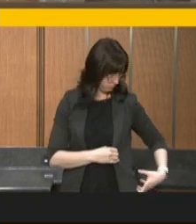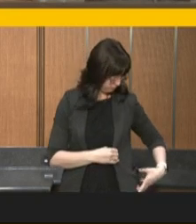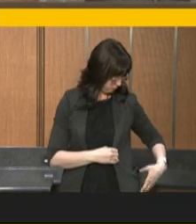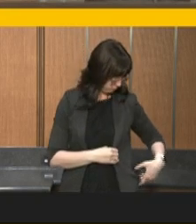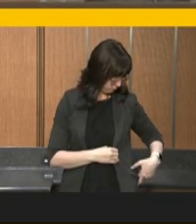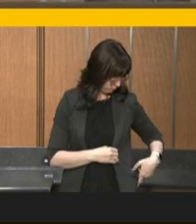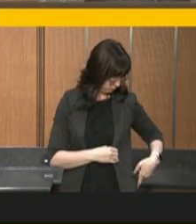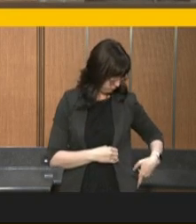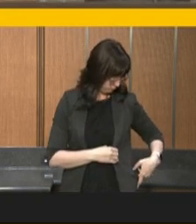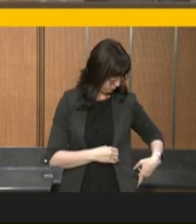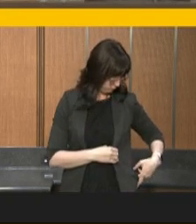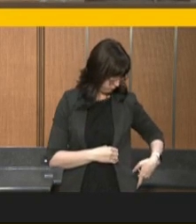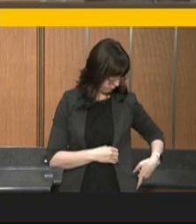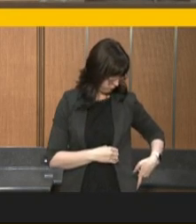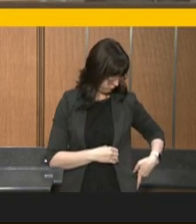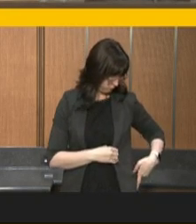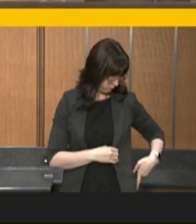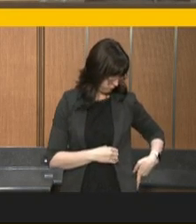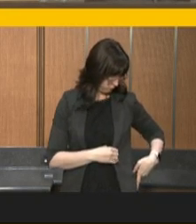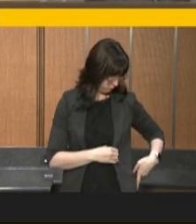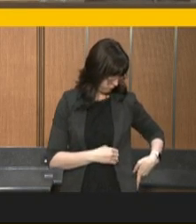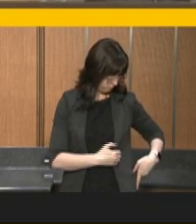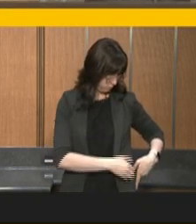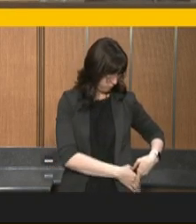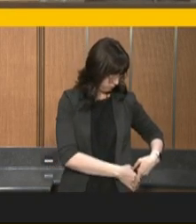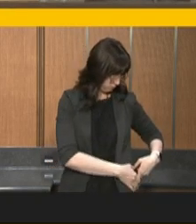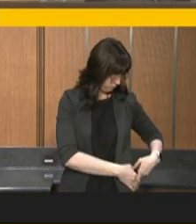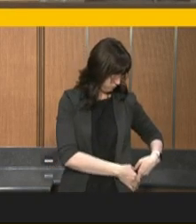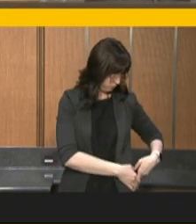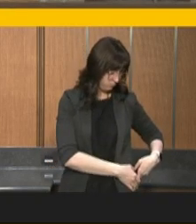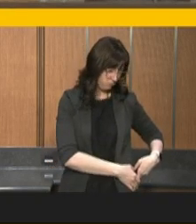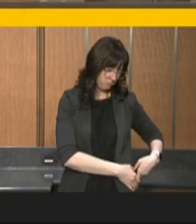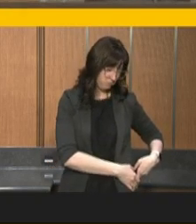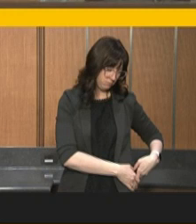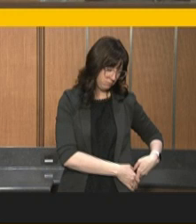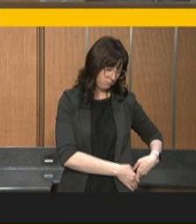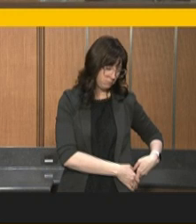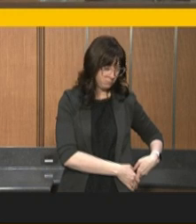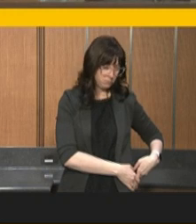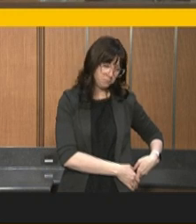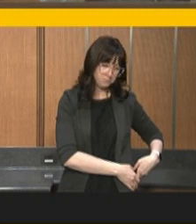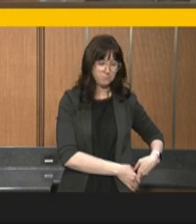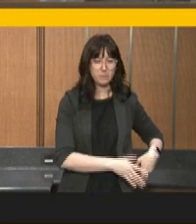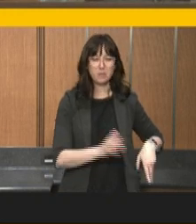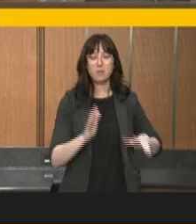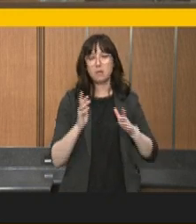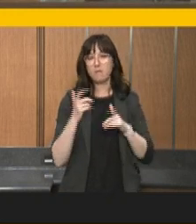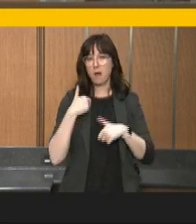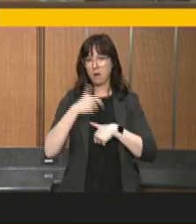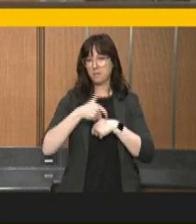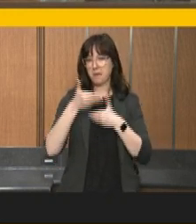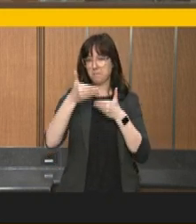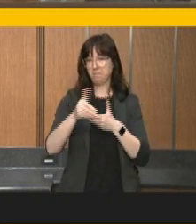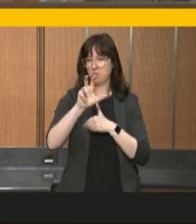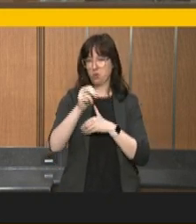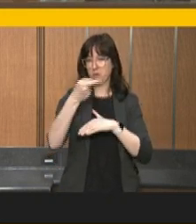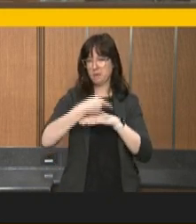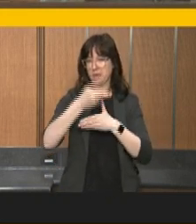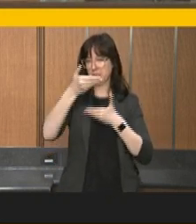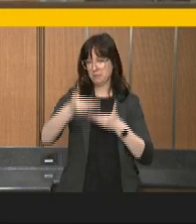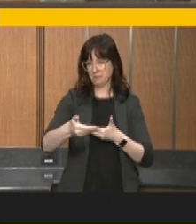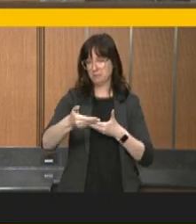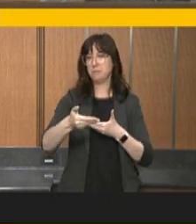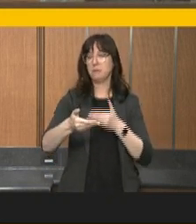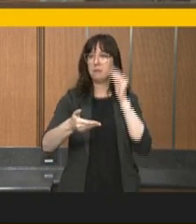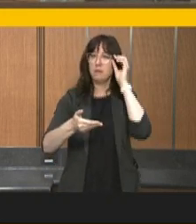Concerning the period for which we made a decision, I would just start by pointing out that this is